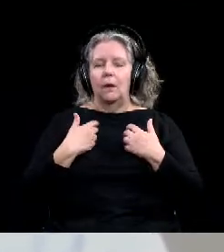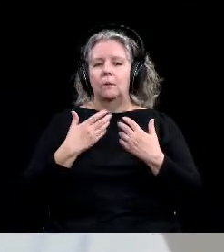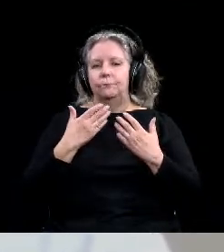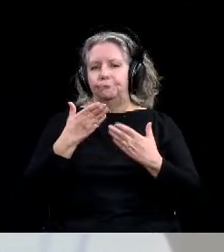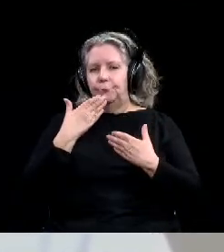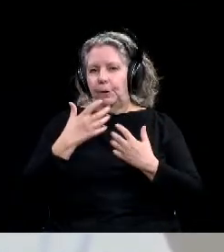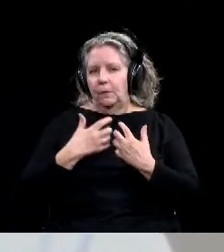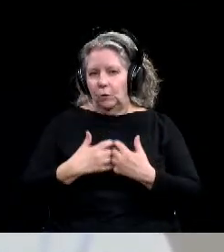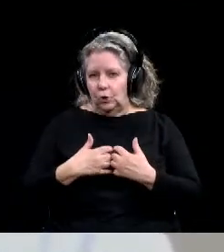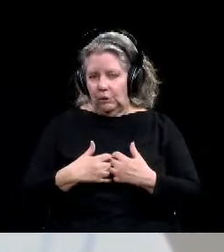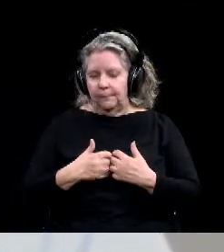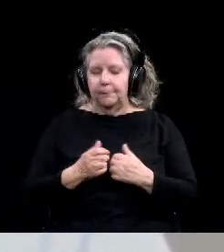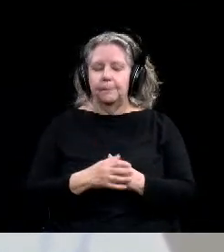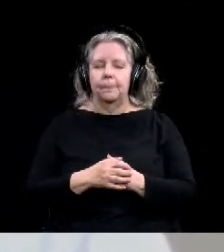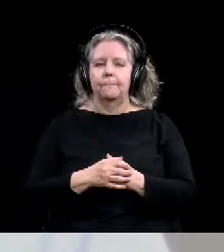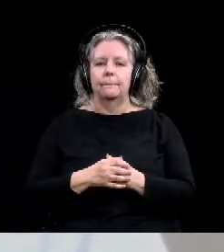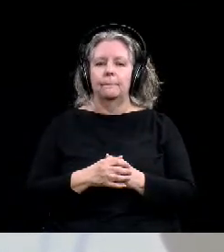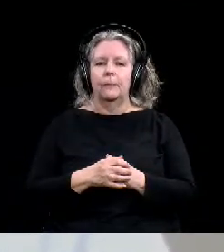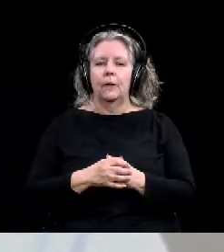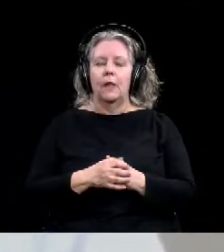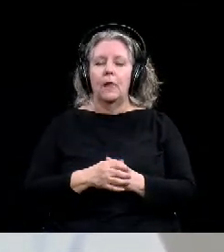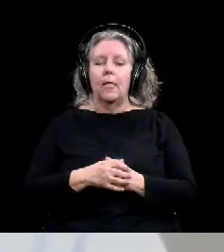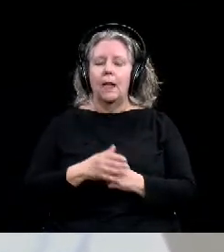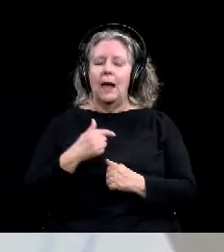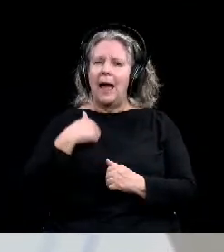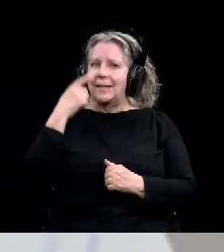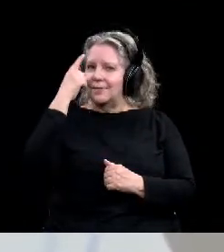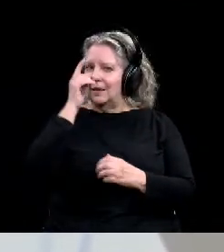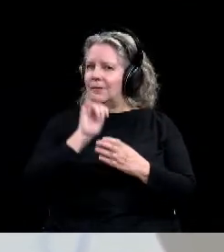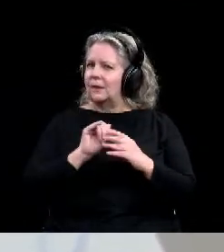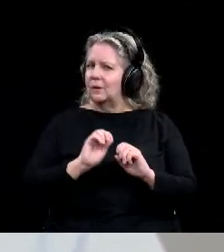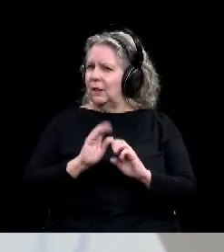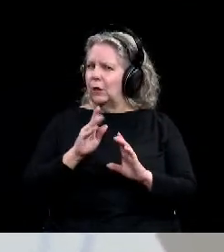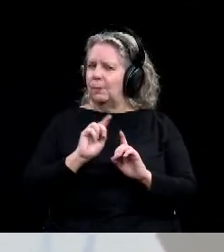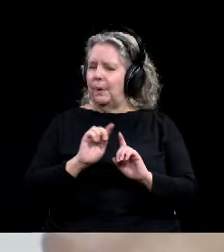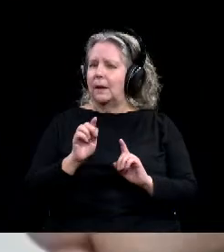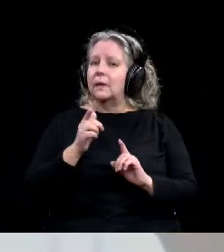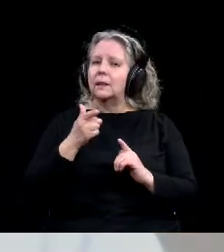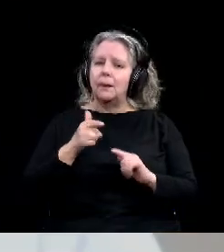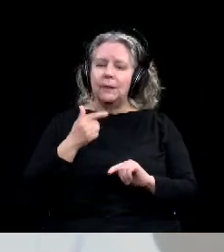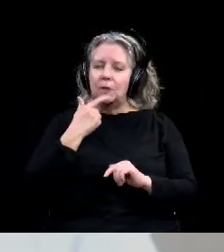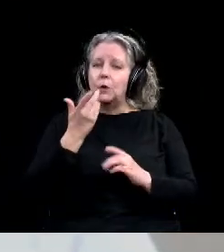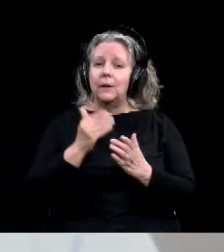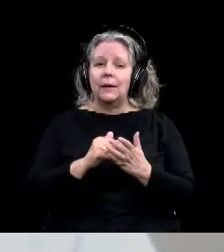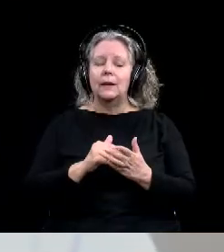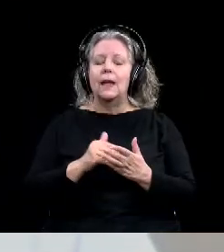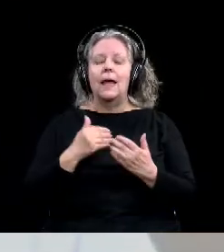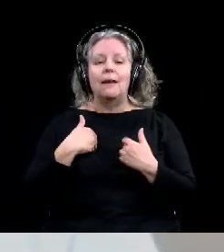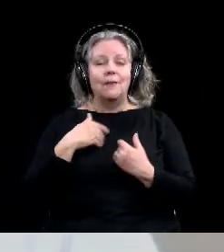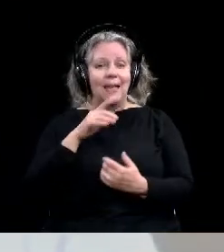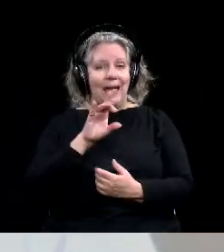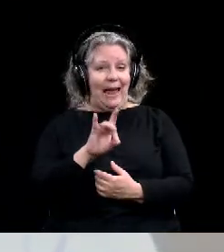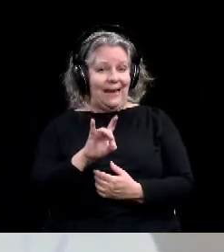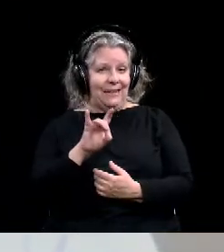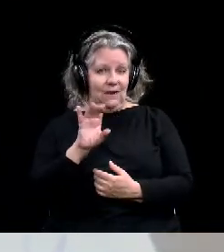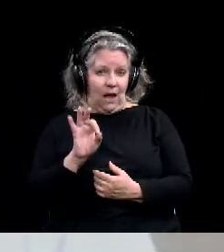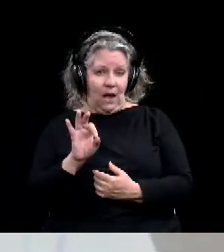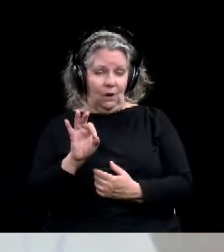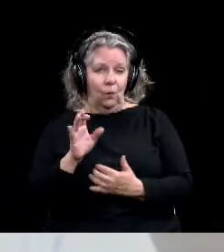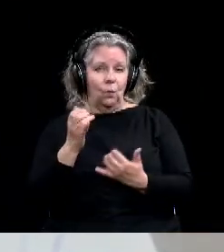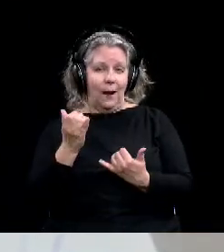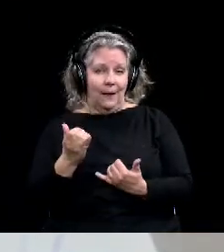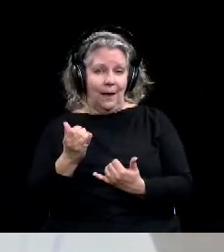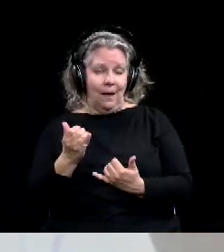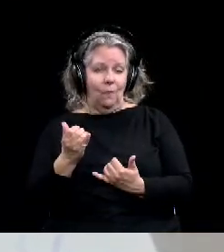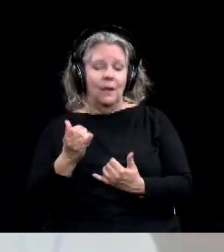but let me just restate that it's 89 who are currently hospitalized with COVID-19, not